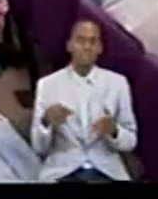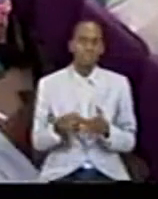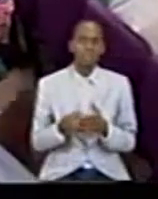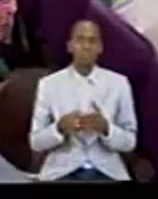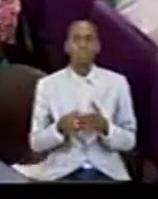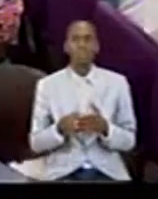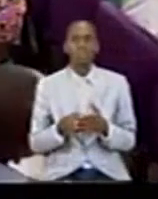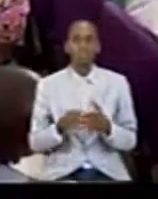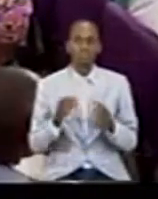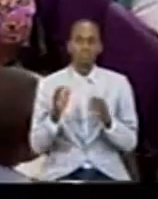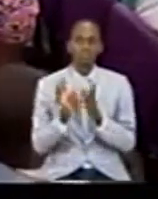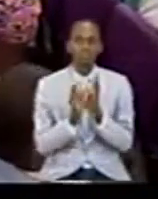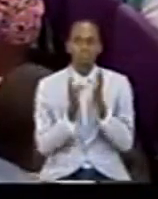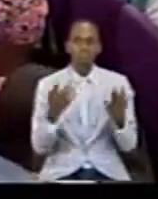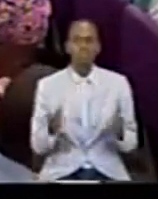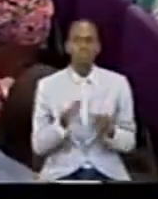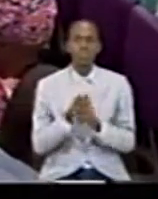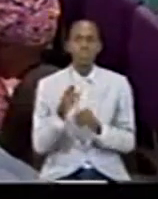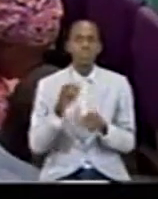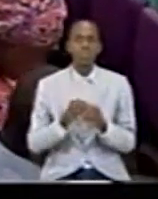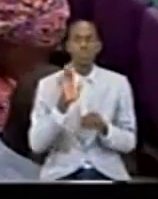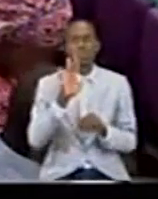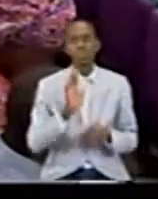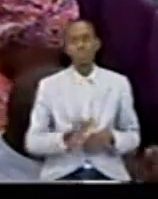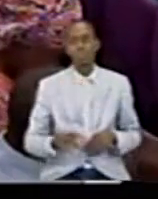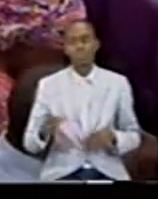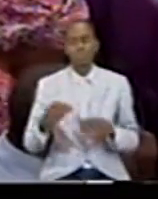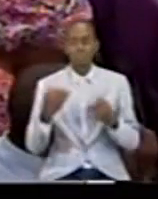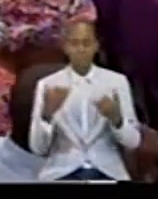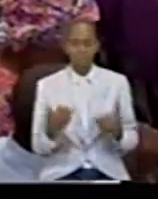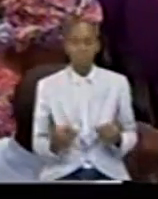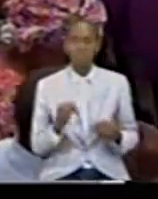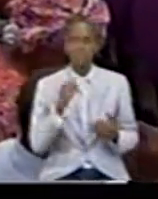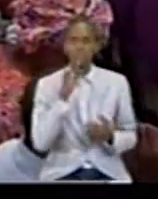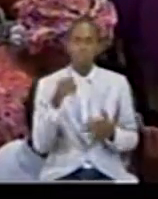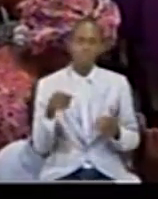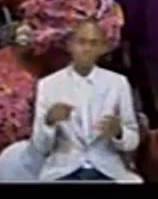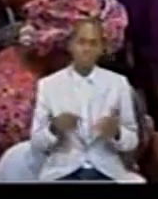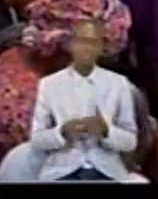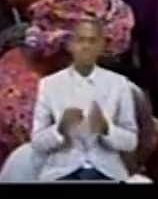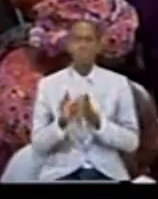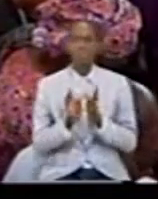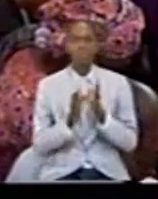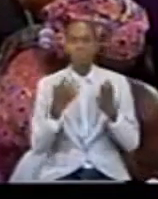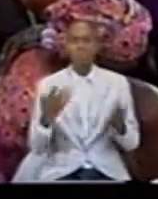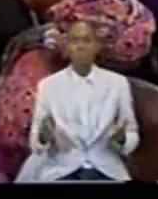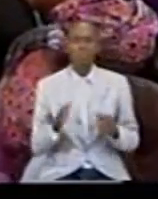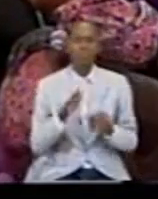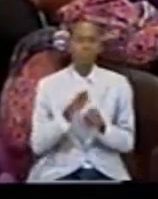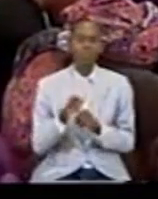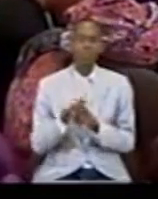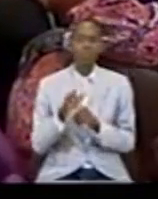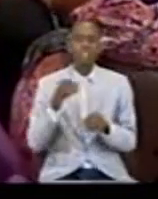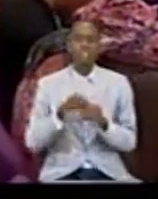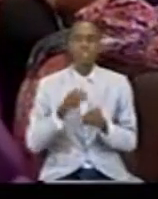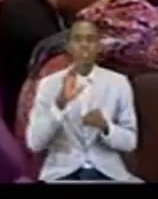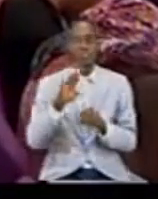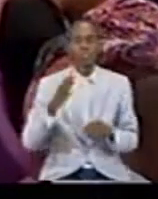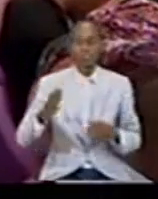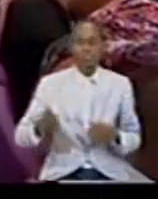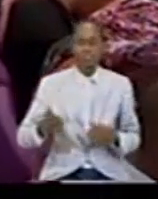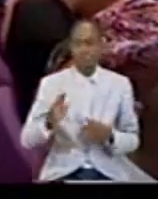your children. This day is the scripture fulfilled in your